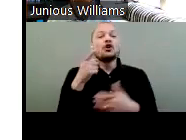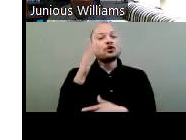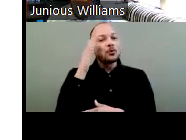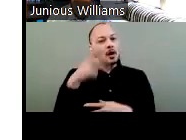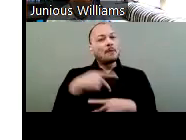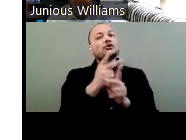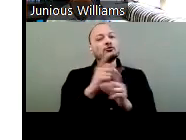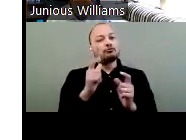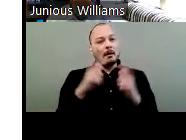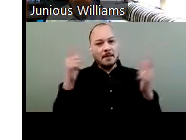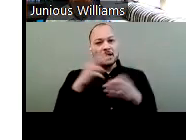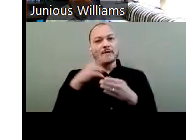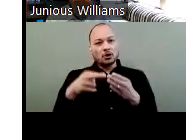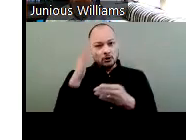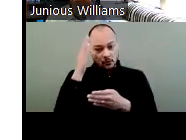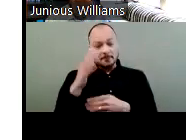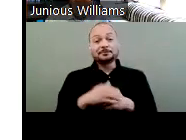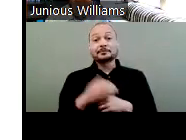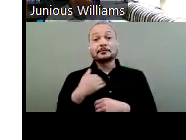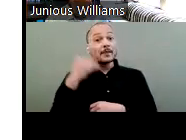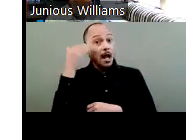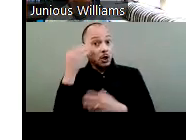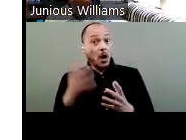big results. So I know that there's